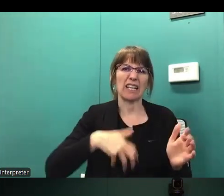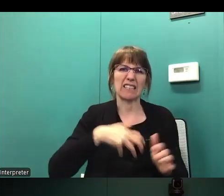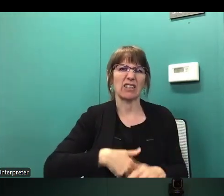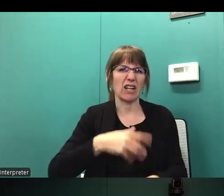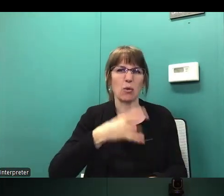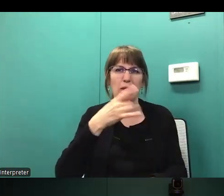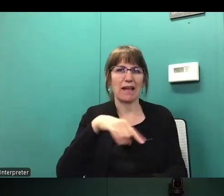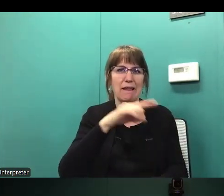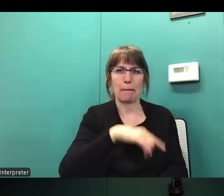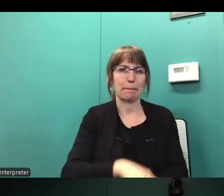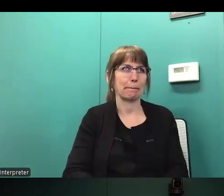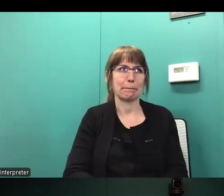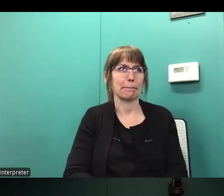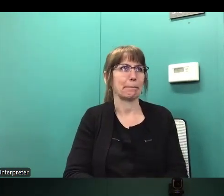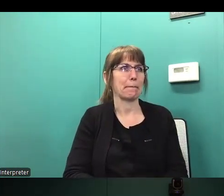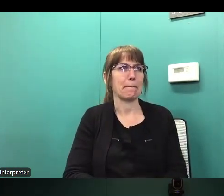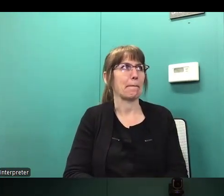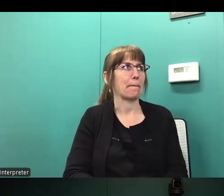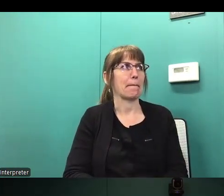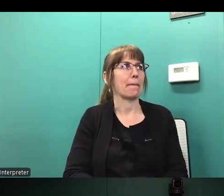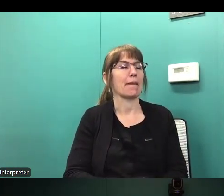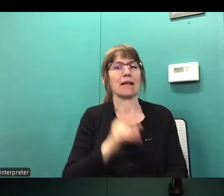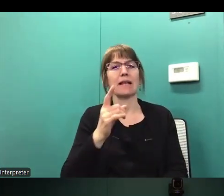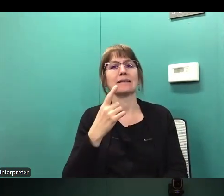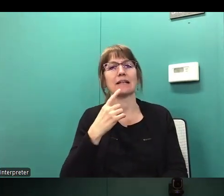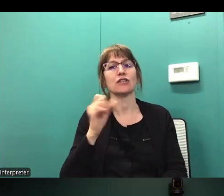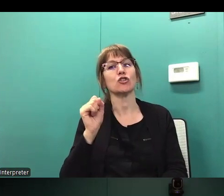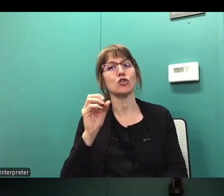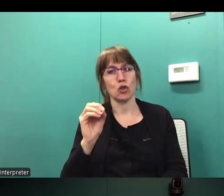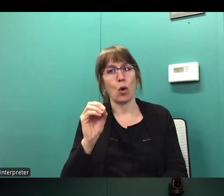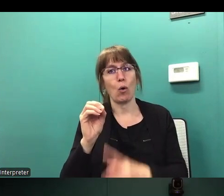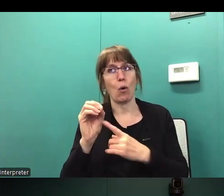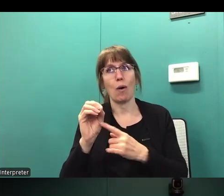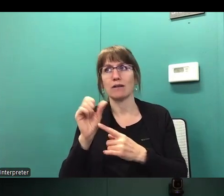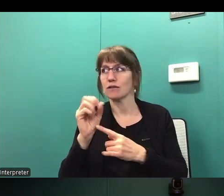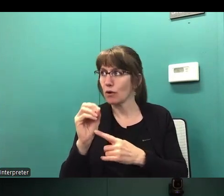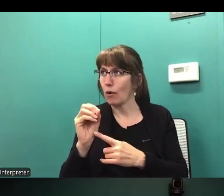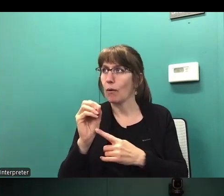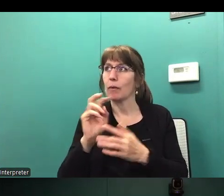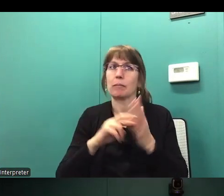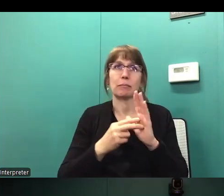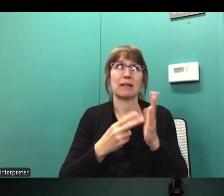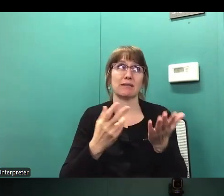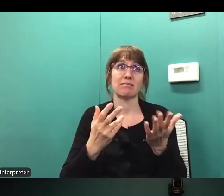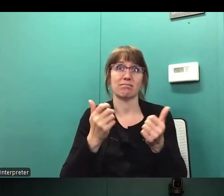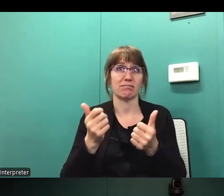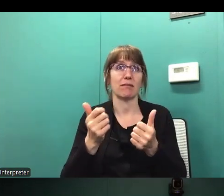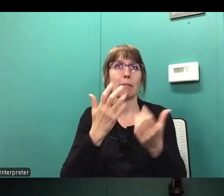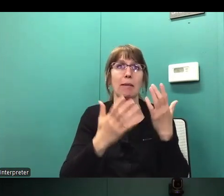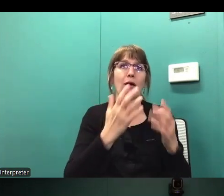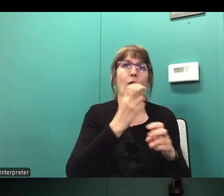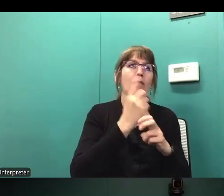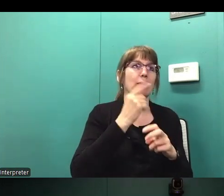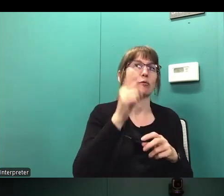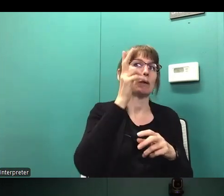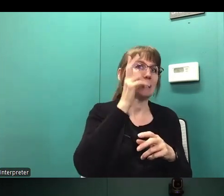And the worms are yucker, so they're using so they got the so in there, but maybe it's harder to hear the S at the end of a word, you know? Right, it